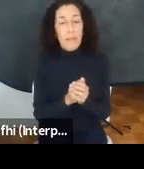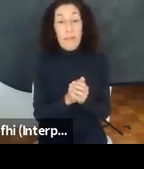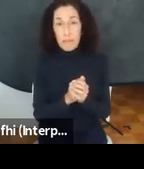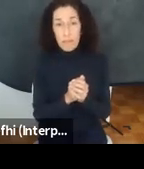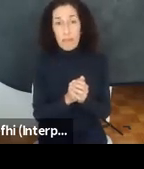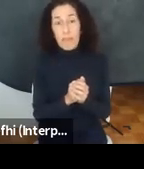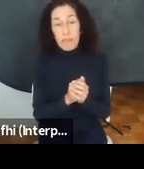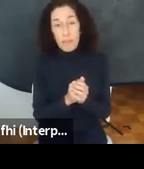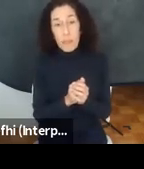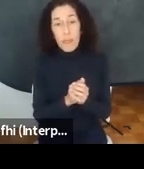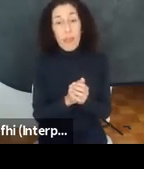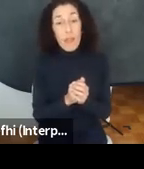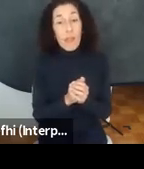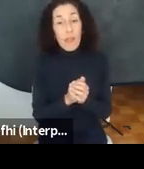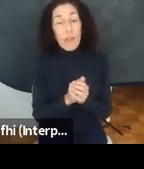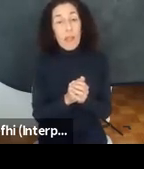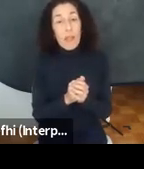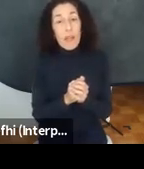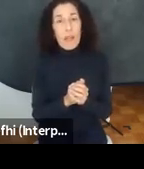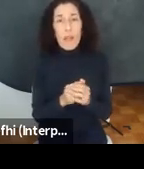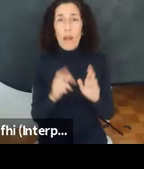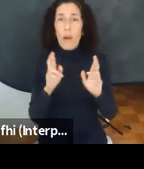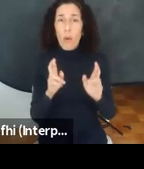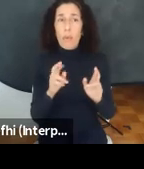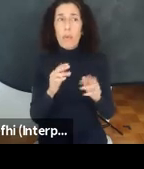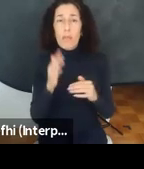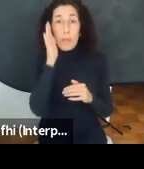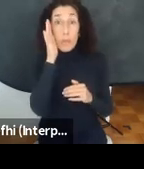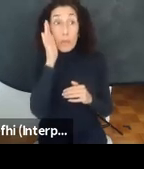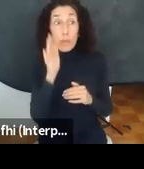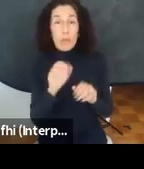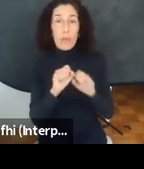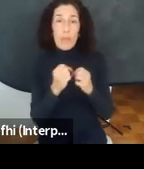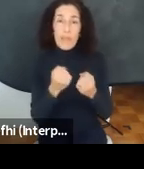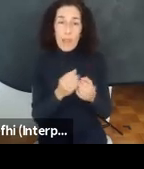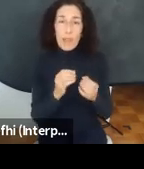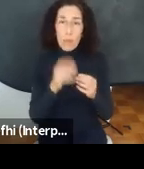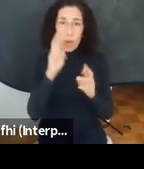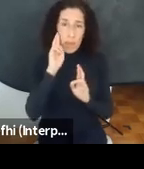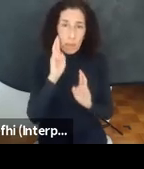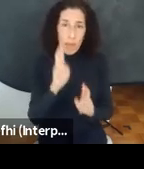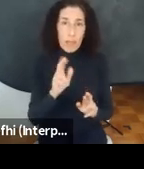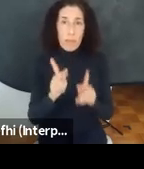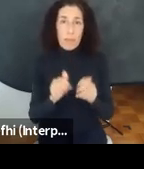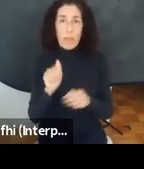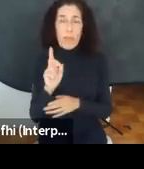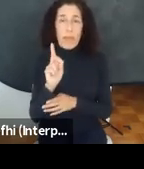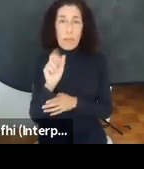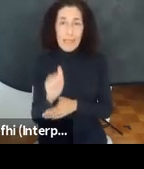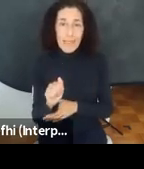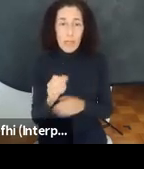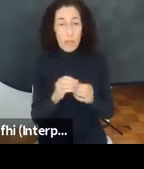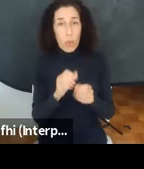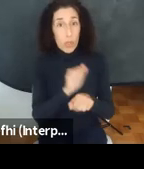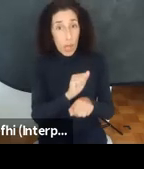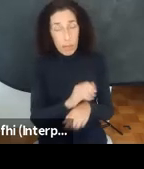If they were to treat people with disabilities with a lot more respect, open up more doors, jobs, opportunities, mm-hmm. and that's where about the